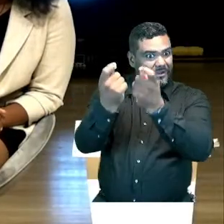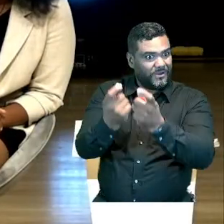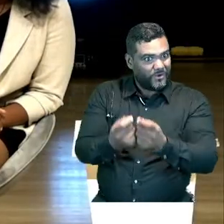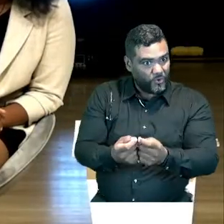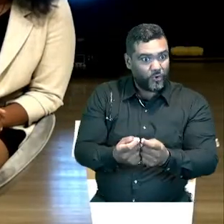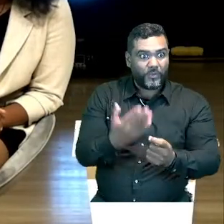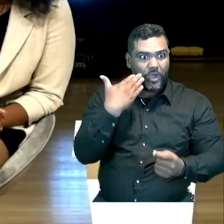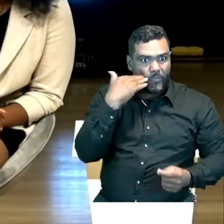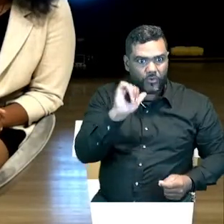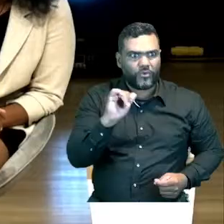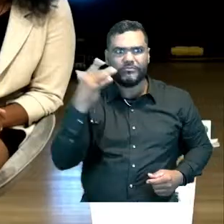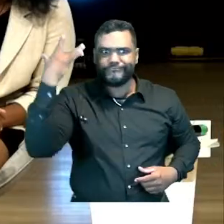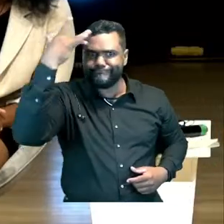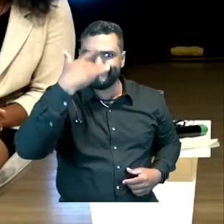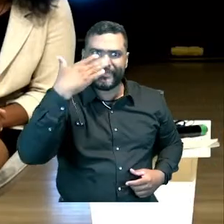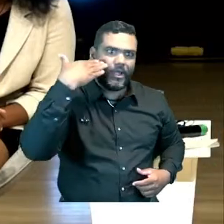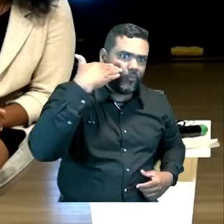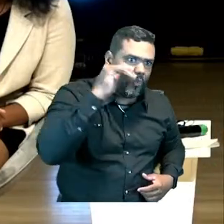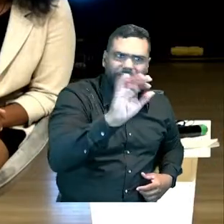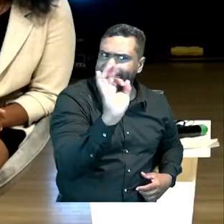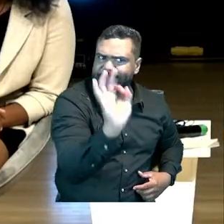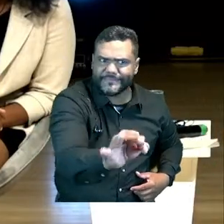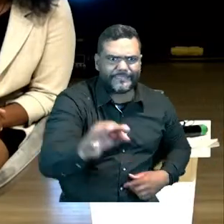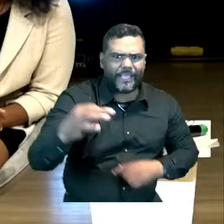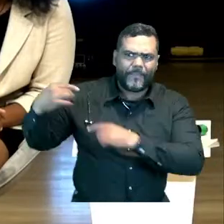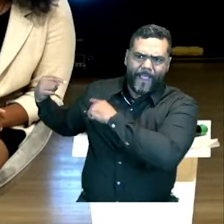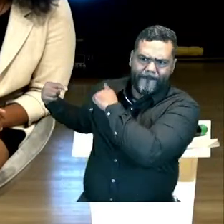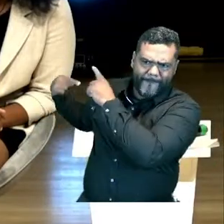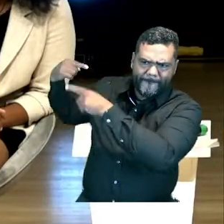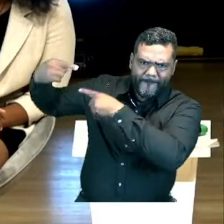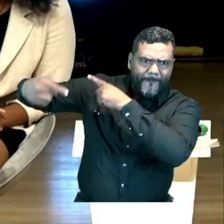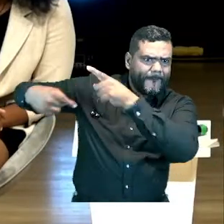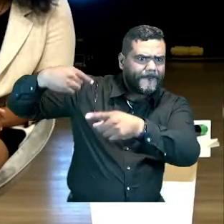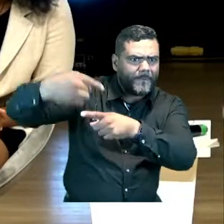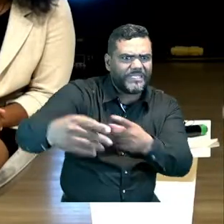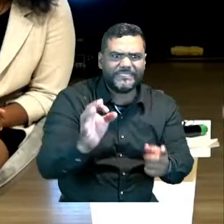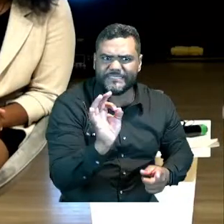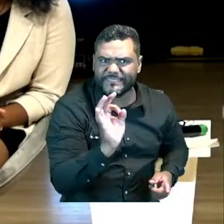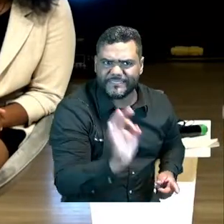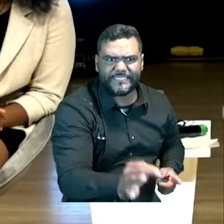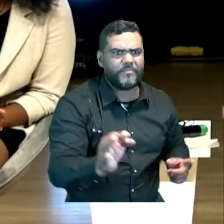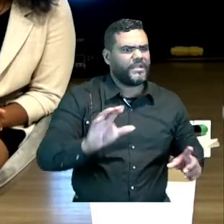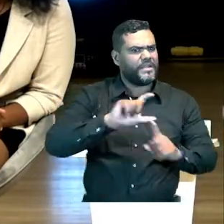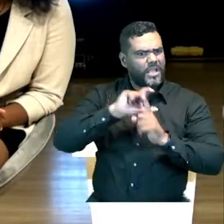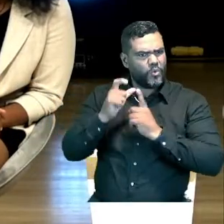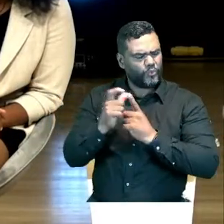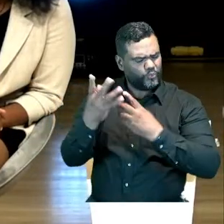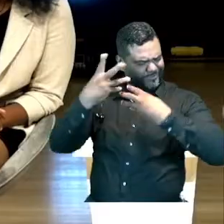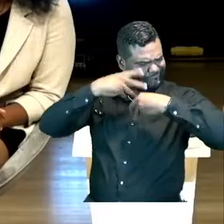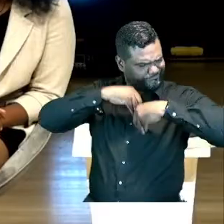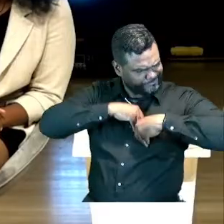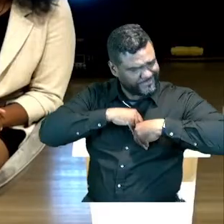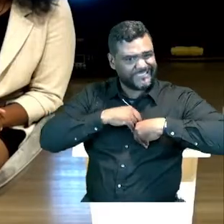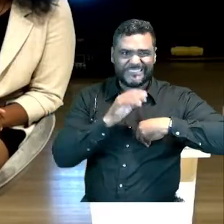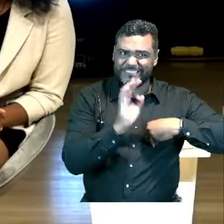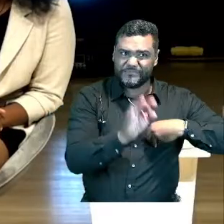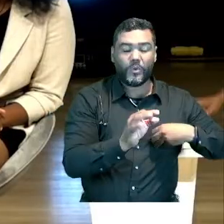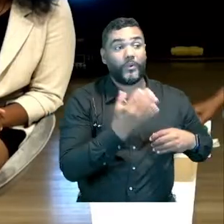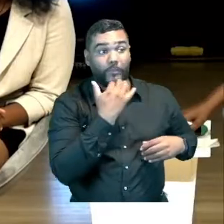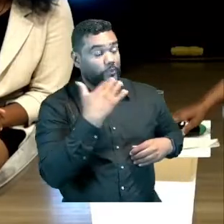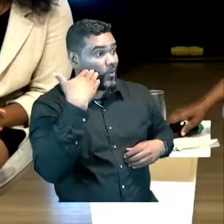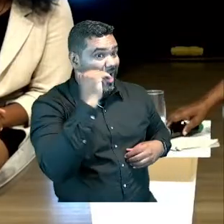the economic and productive activities that you see in Afro women are very much tied to our heritage, our